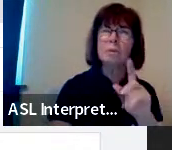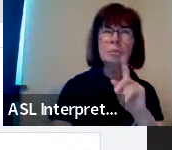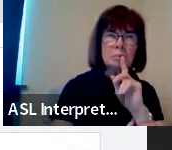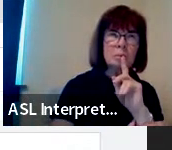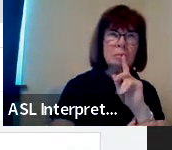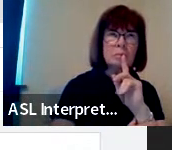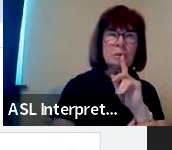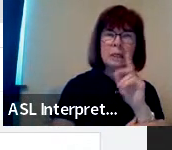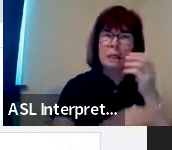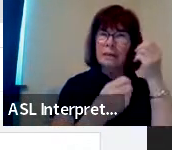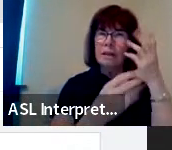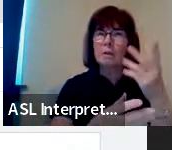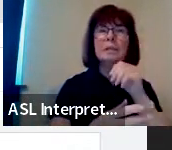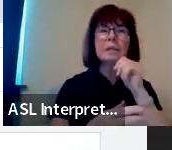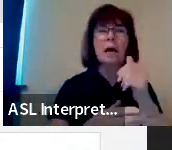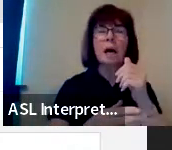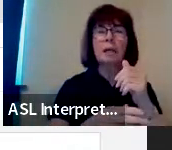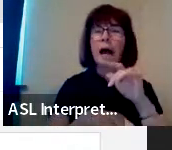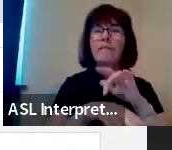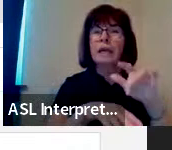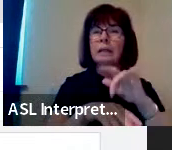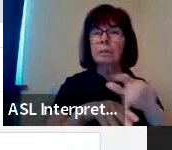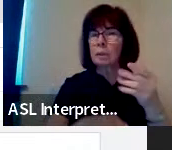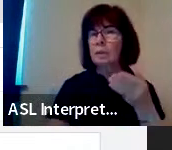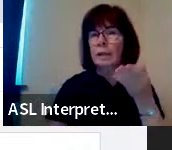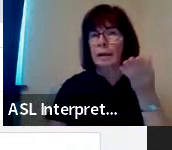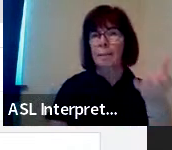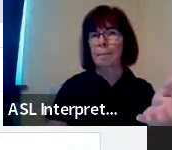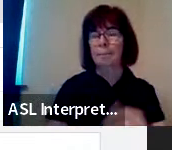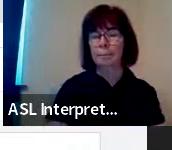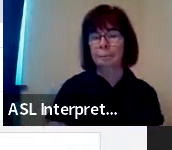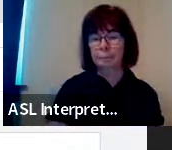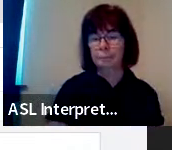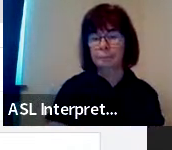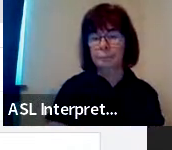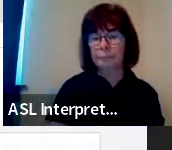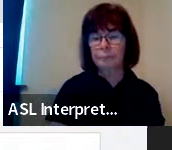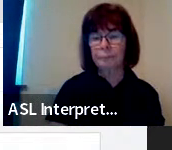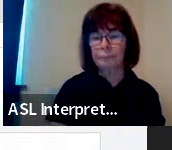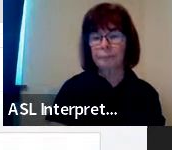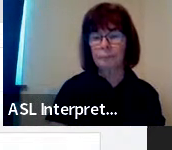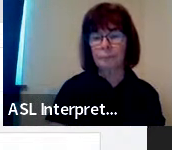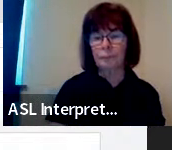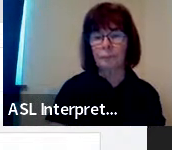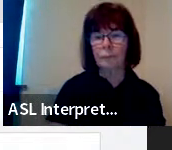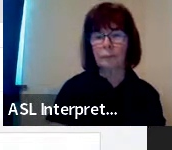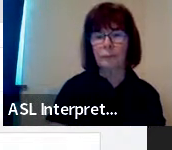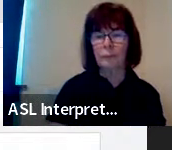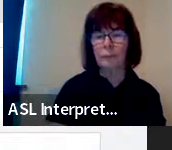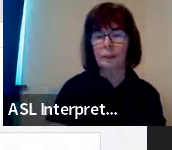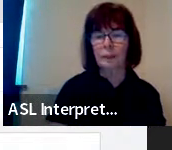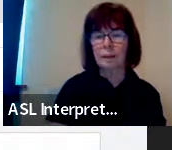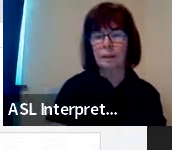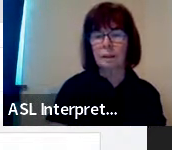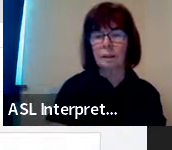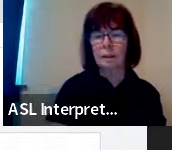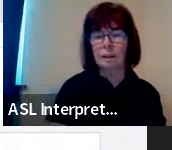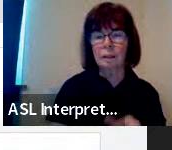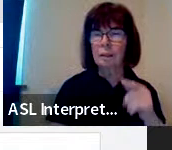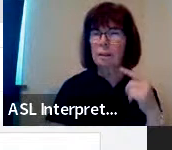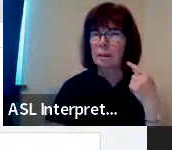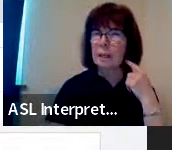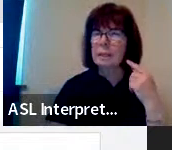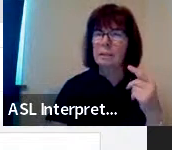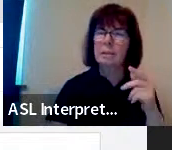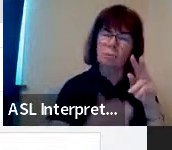just the information isn't available to them. Is that sounds like what I'm